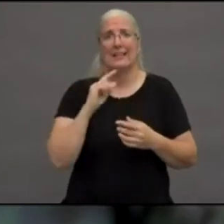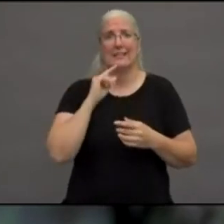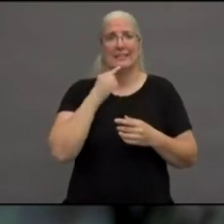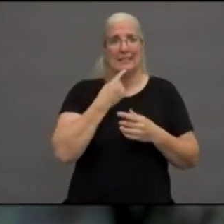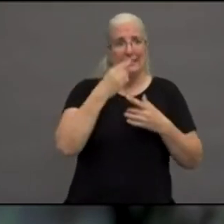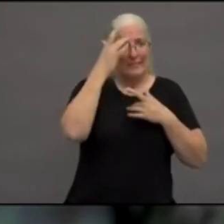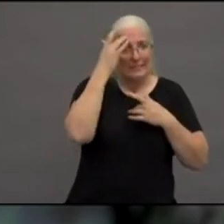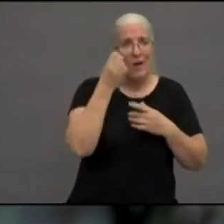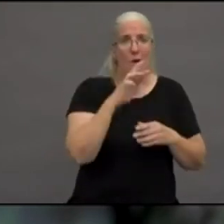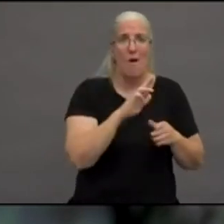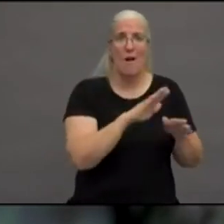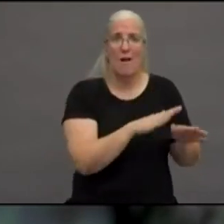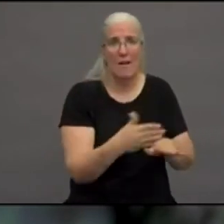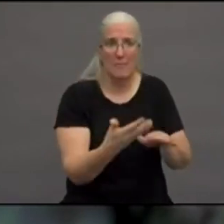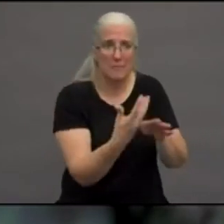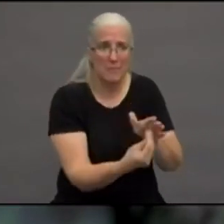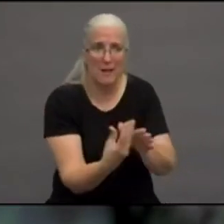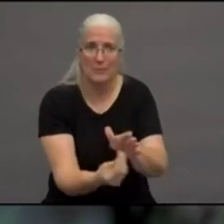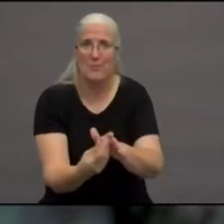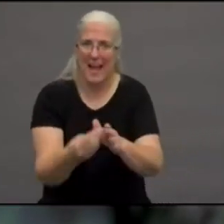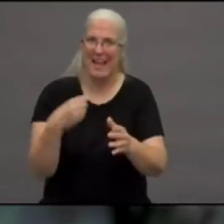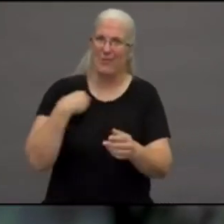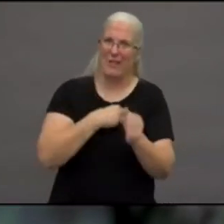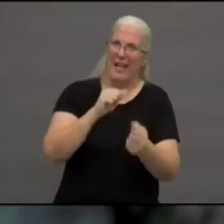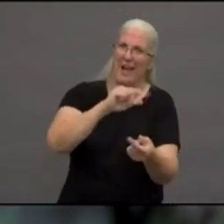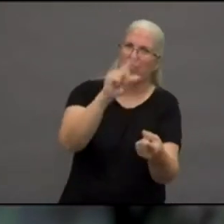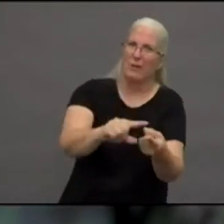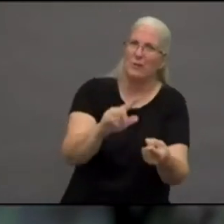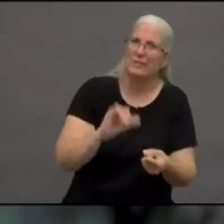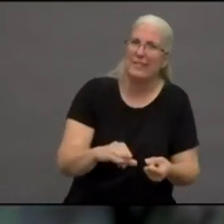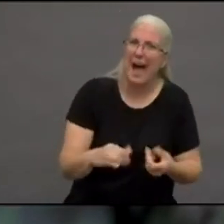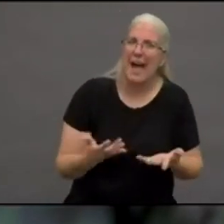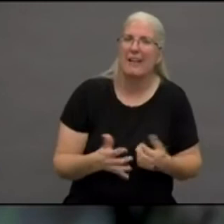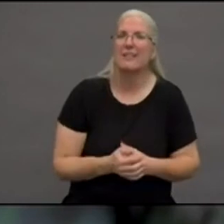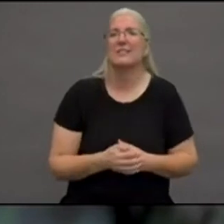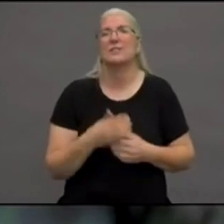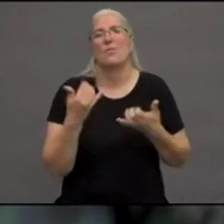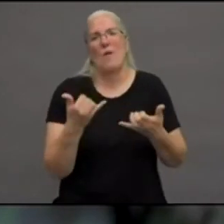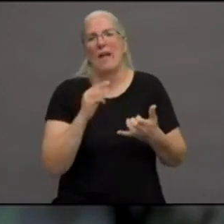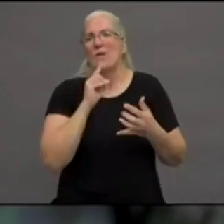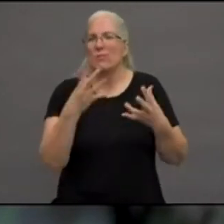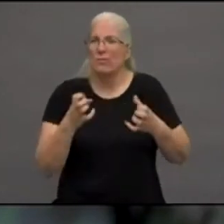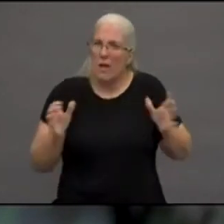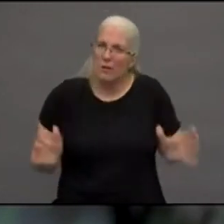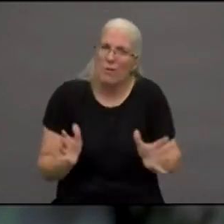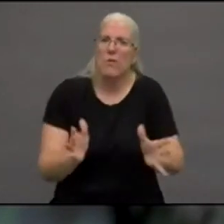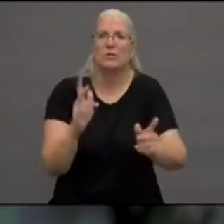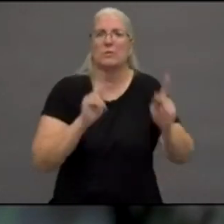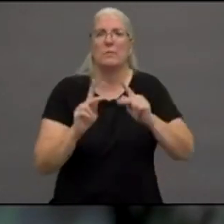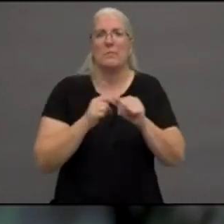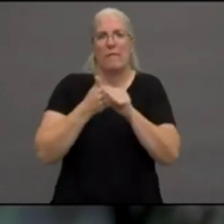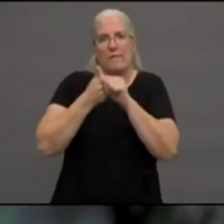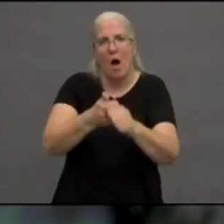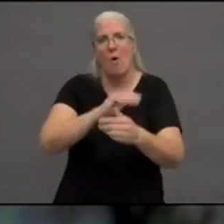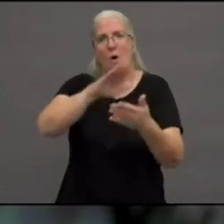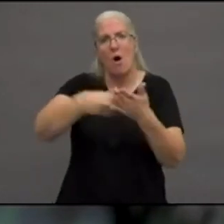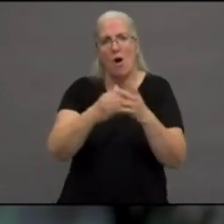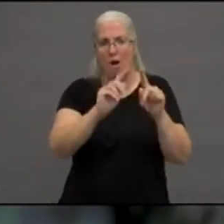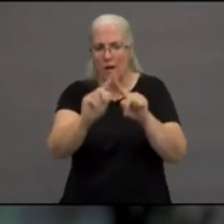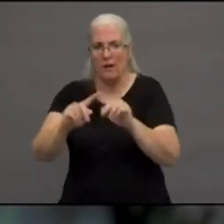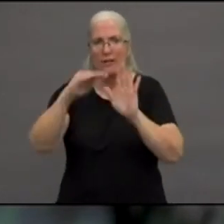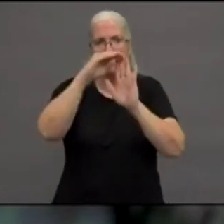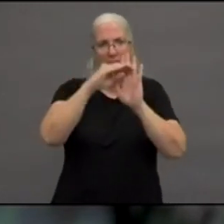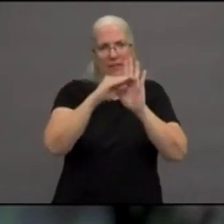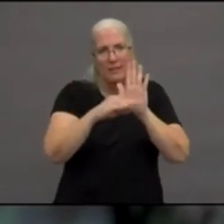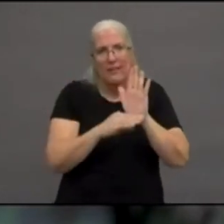away. So we want to encourage everyone to follow the health orders and follow all